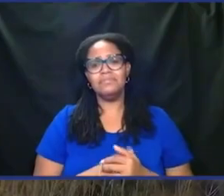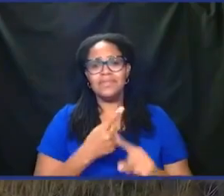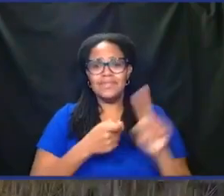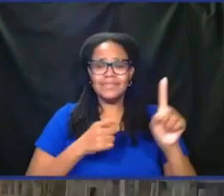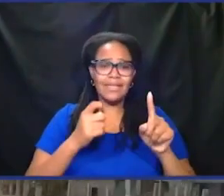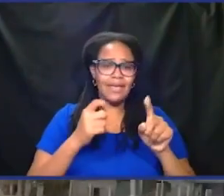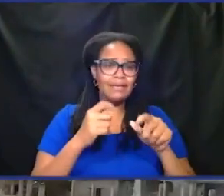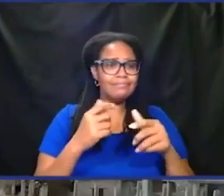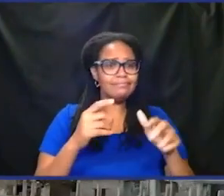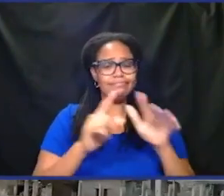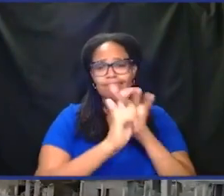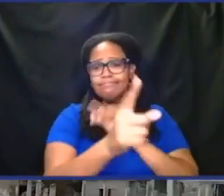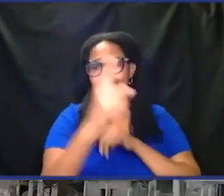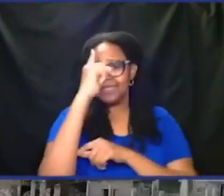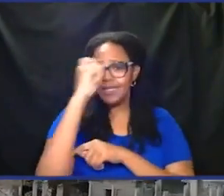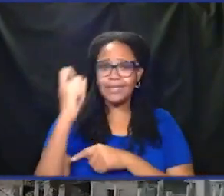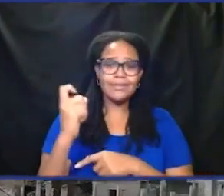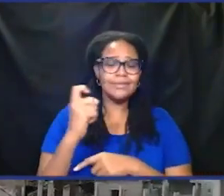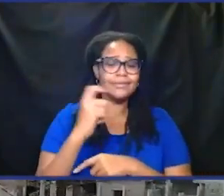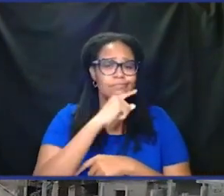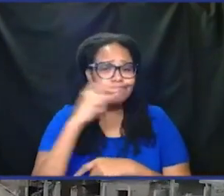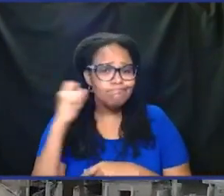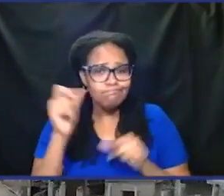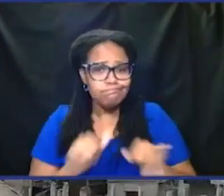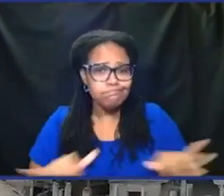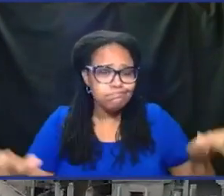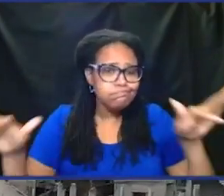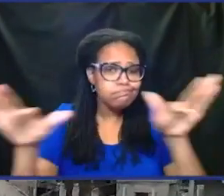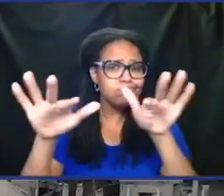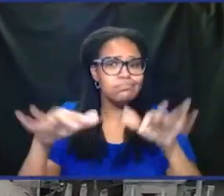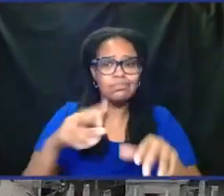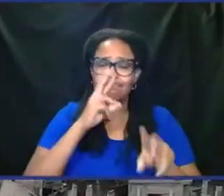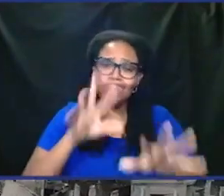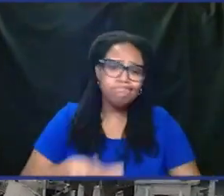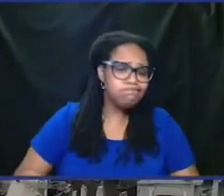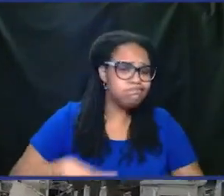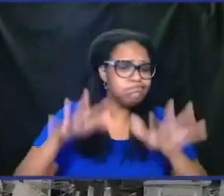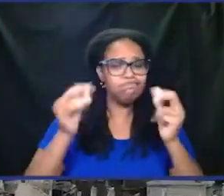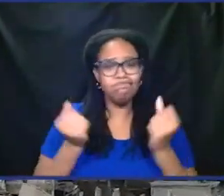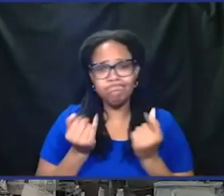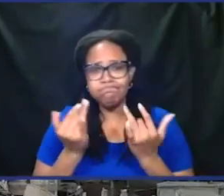In the Middle East, 5.5 million people have escaped civil war in Syria.